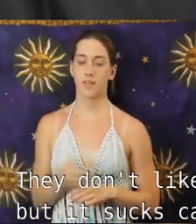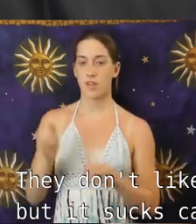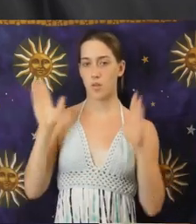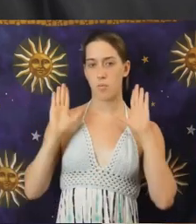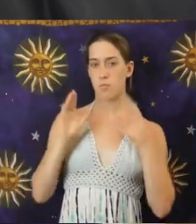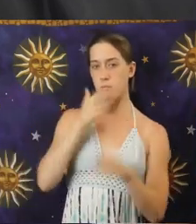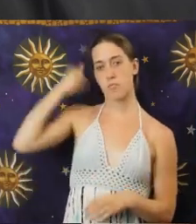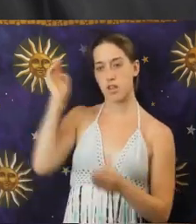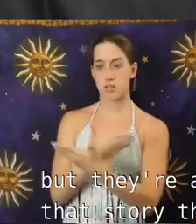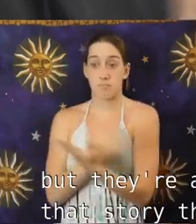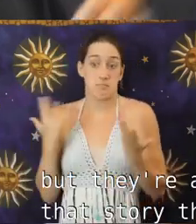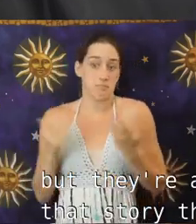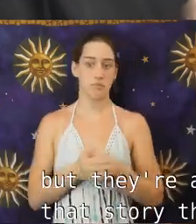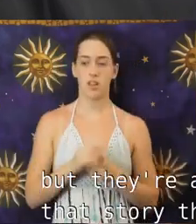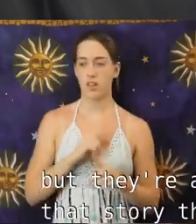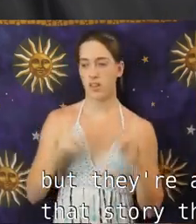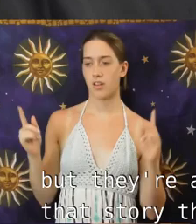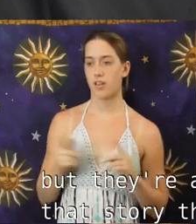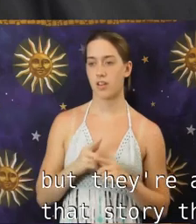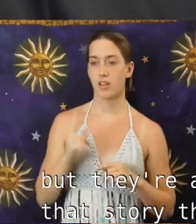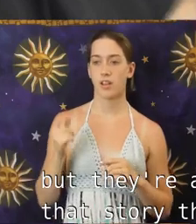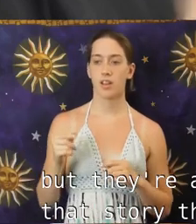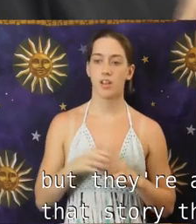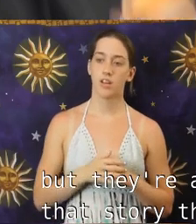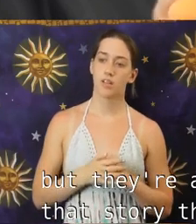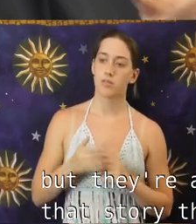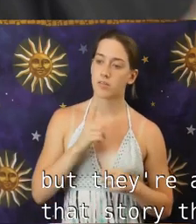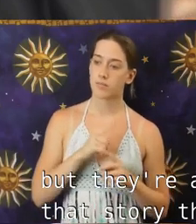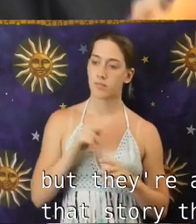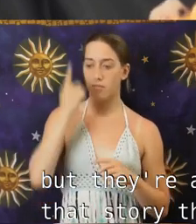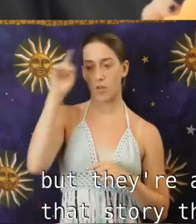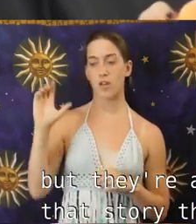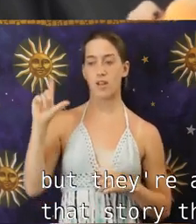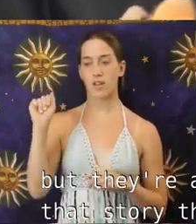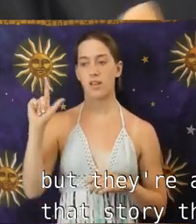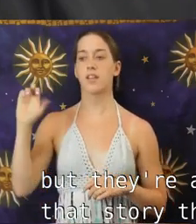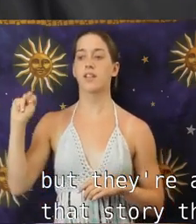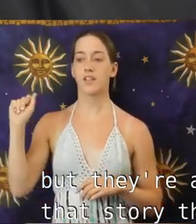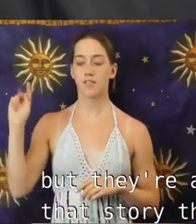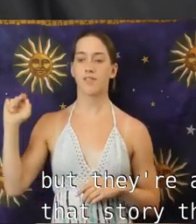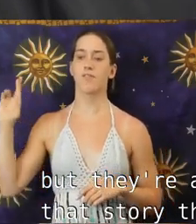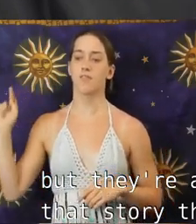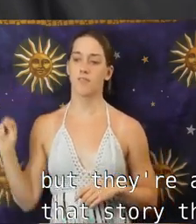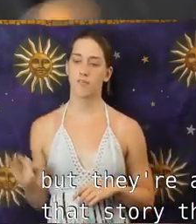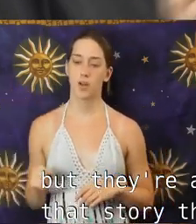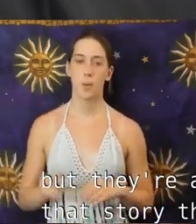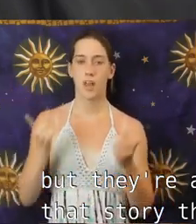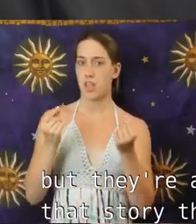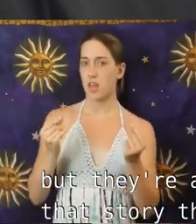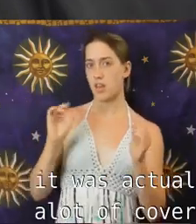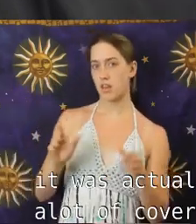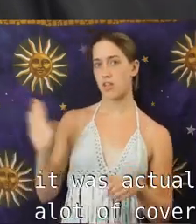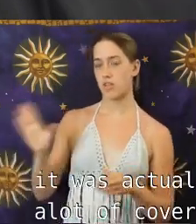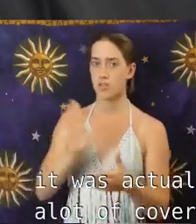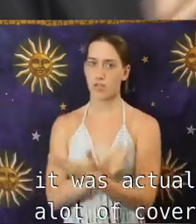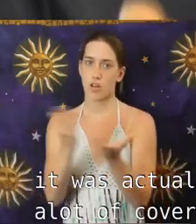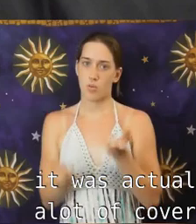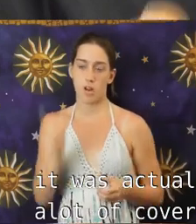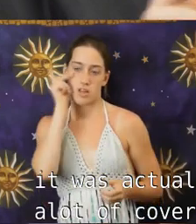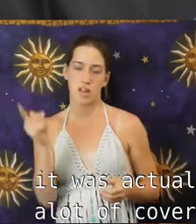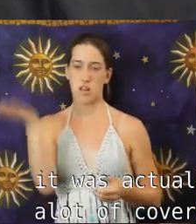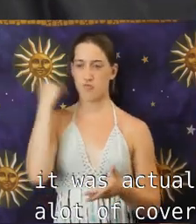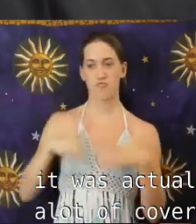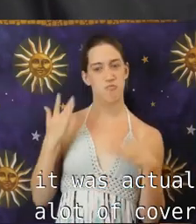song. But there are actually a lot of... Well, for one, Alien Ant Farm, to finish that story, they did play Smooth Criminal last year, and it was really cool to